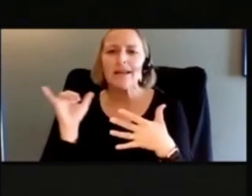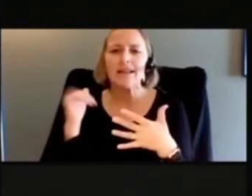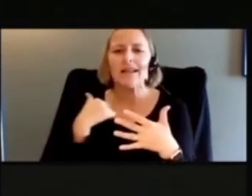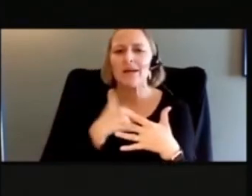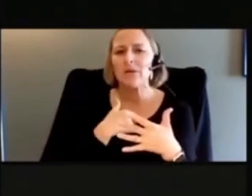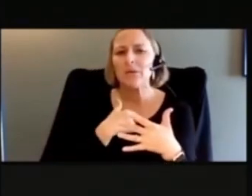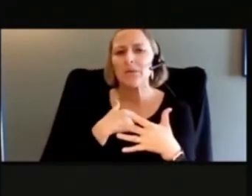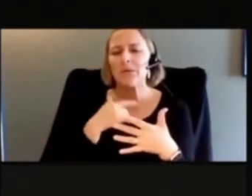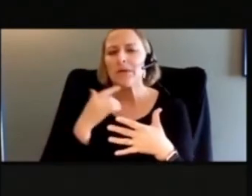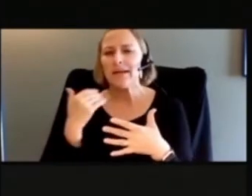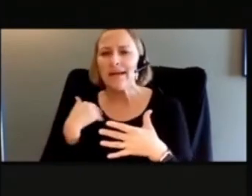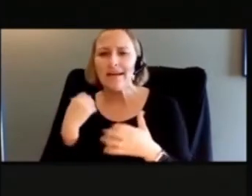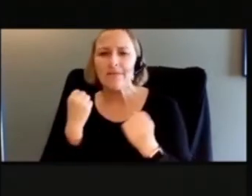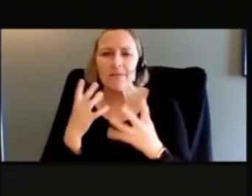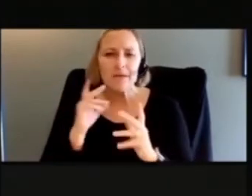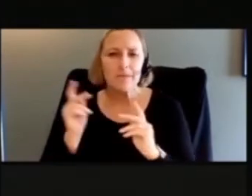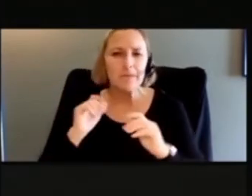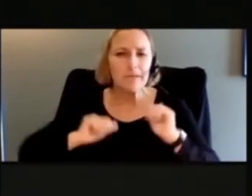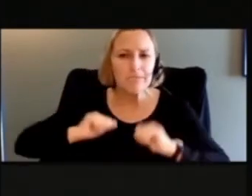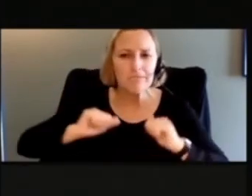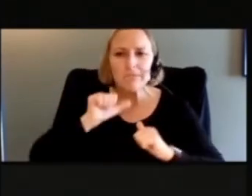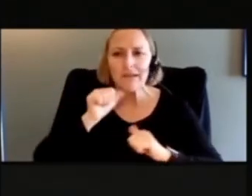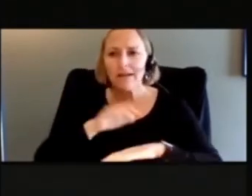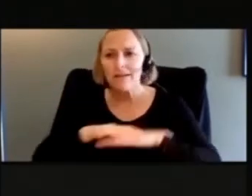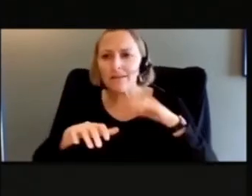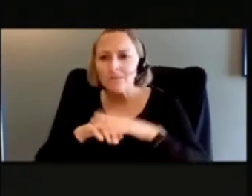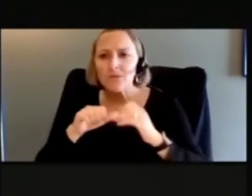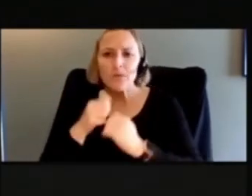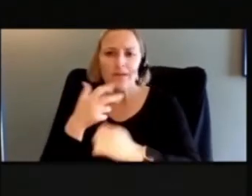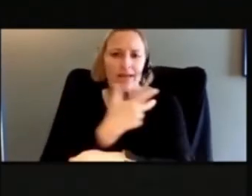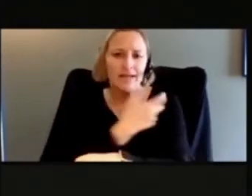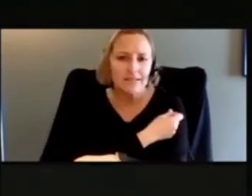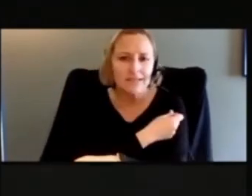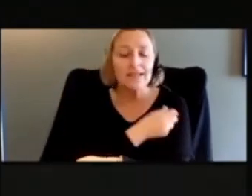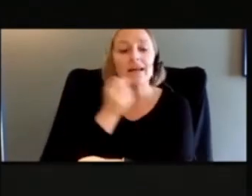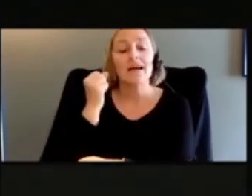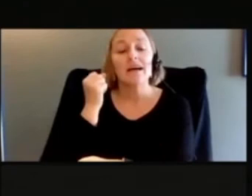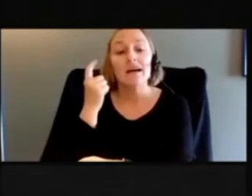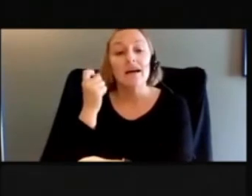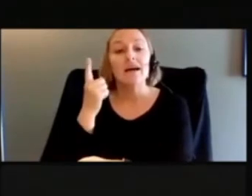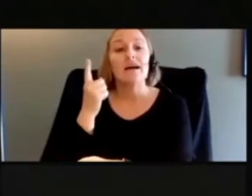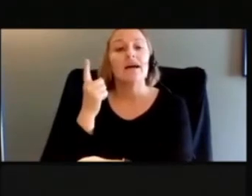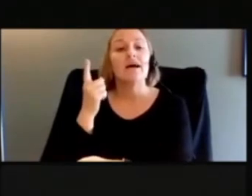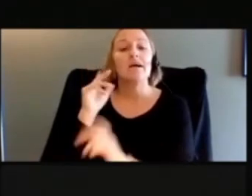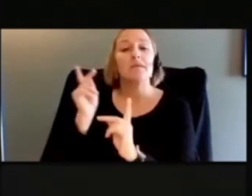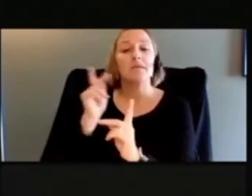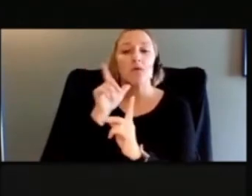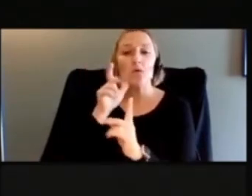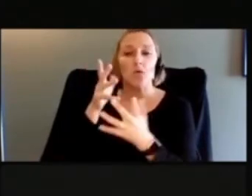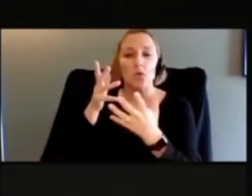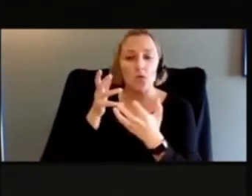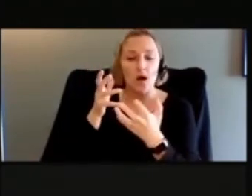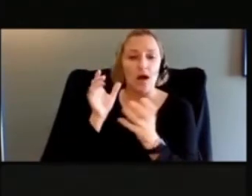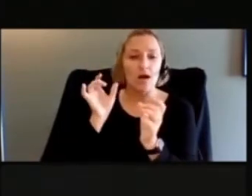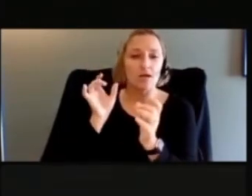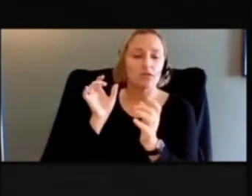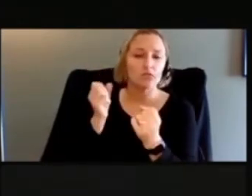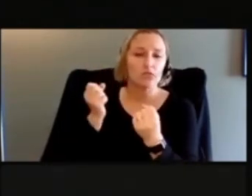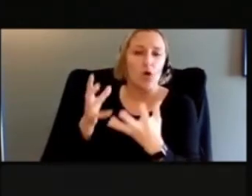vaccine hesitancy, but perpetrators of violence may use misinformation to control or blame women and